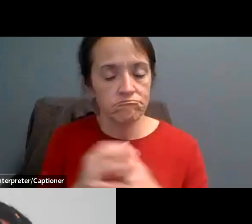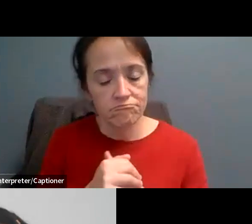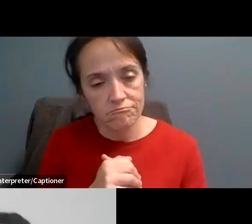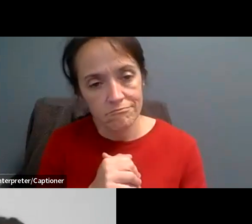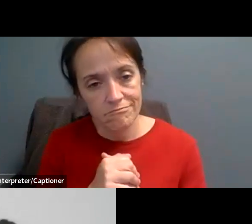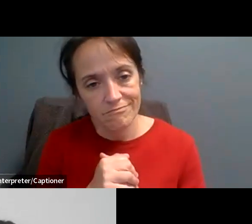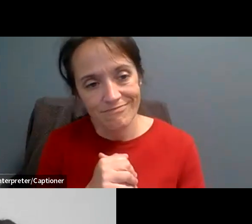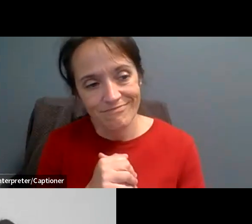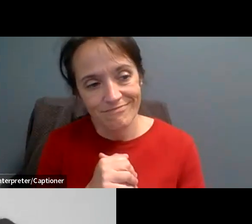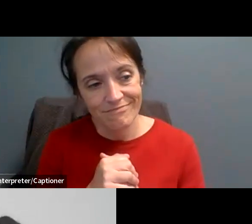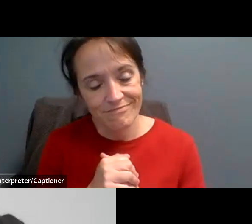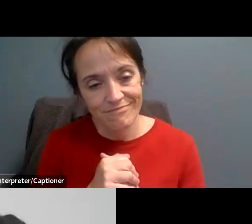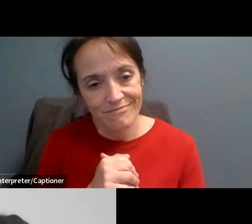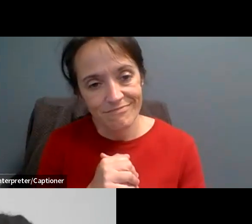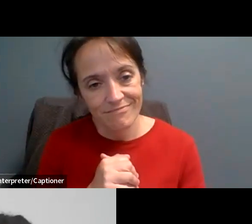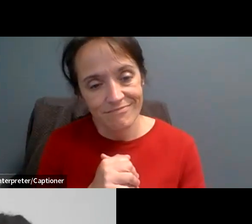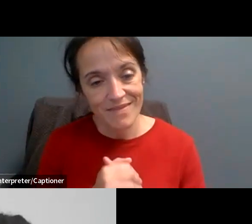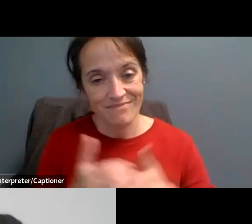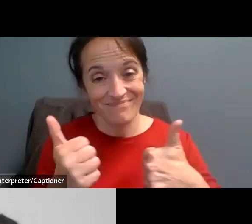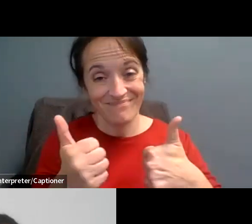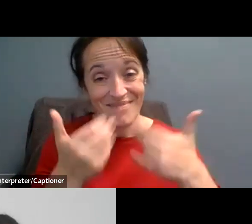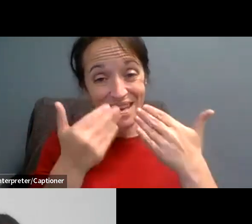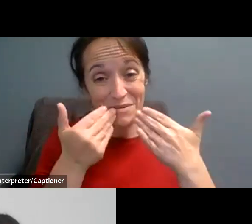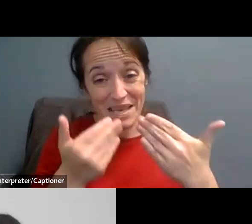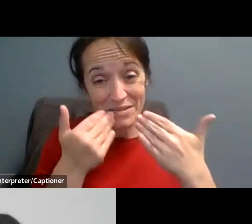for during this time. So thank you so much.